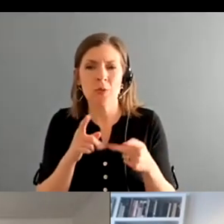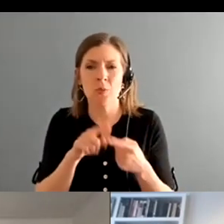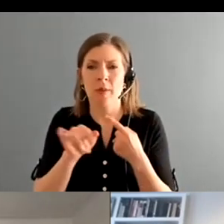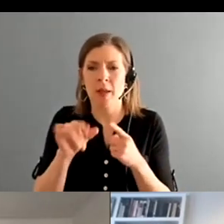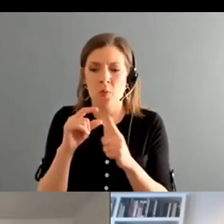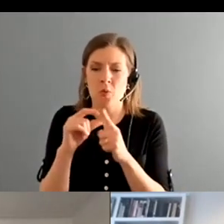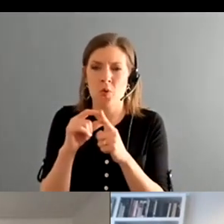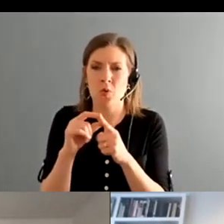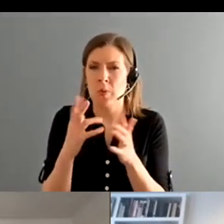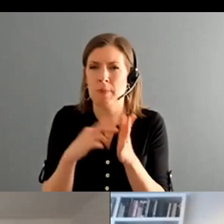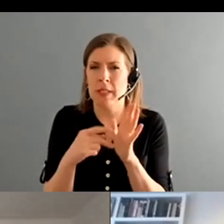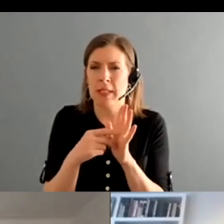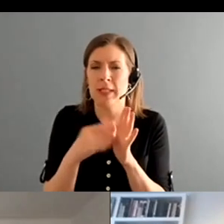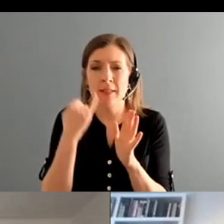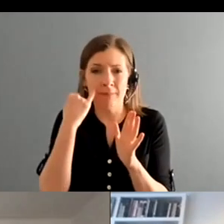word, and